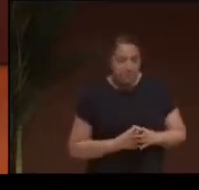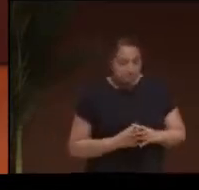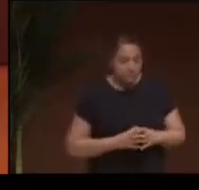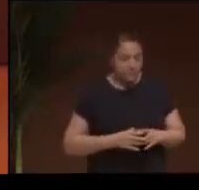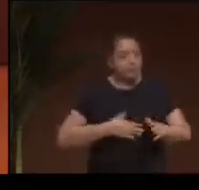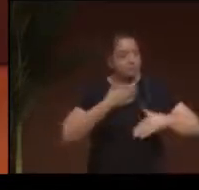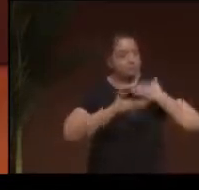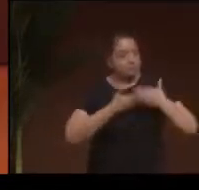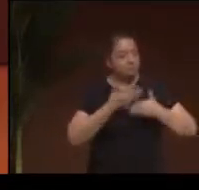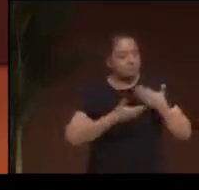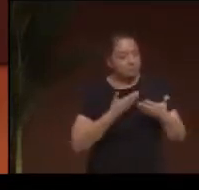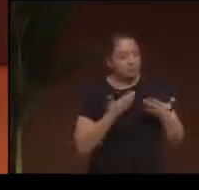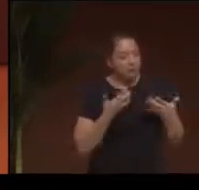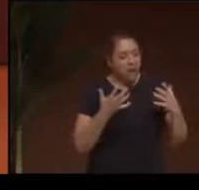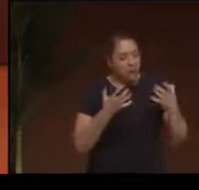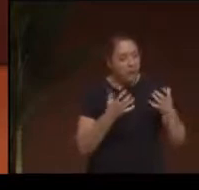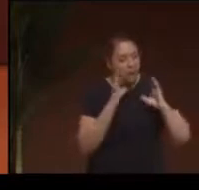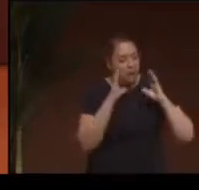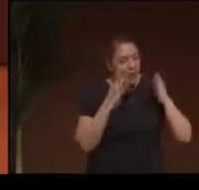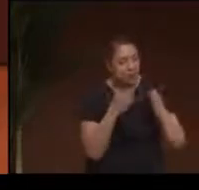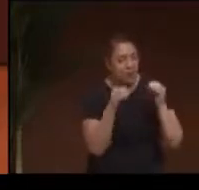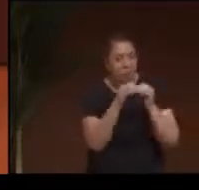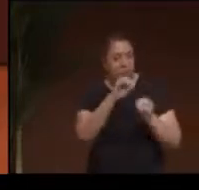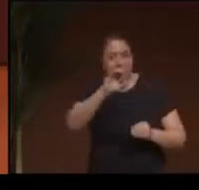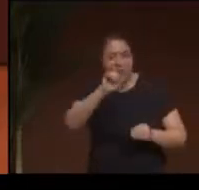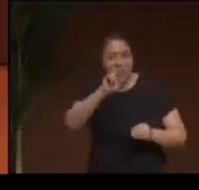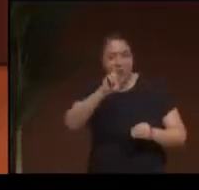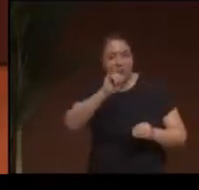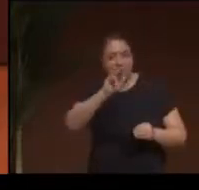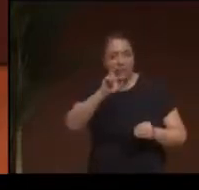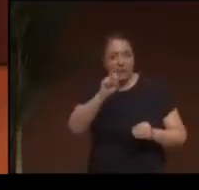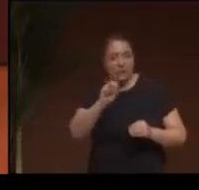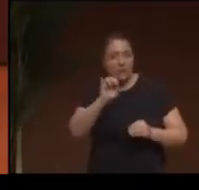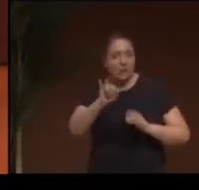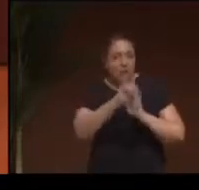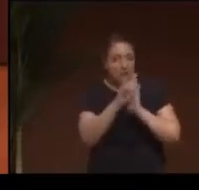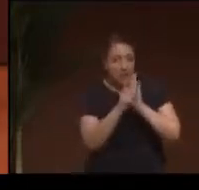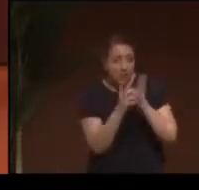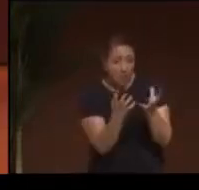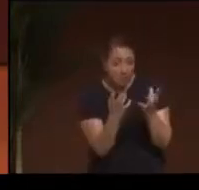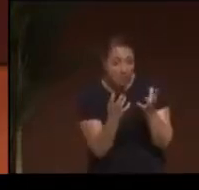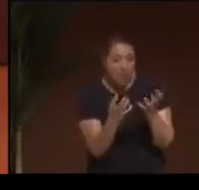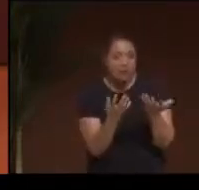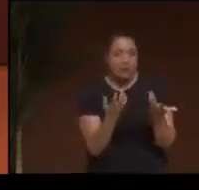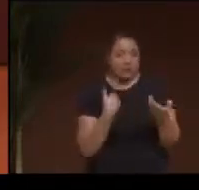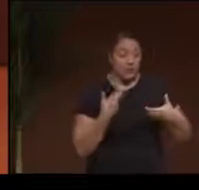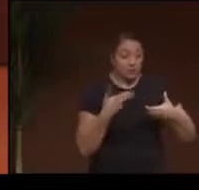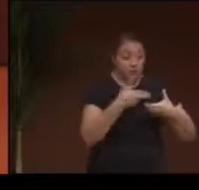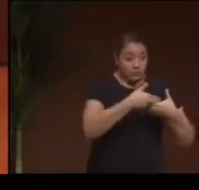I felt that I wanted to concentrate on more Caribbean identity. But when I came into this